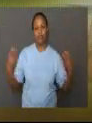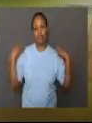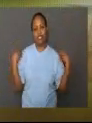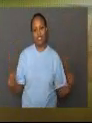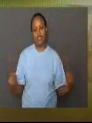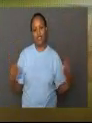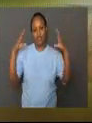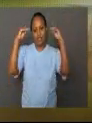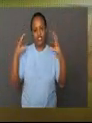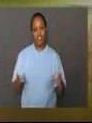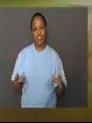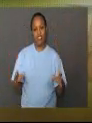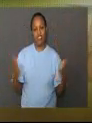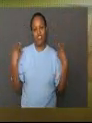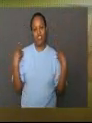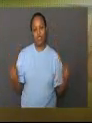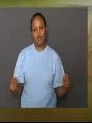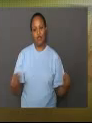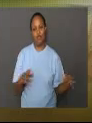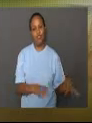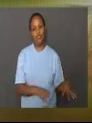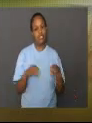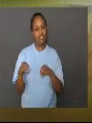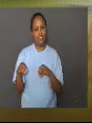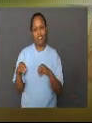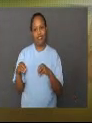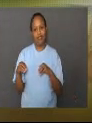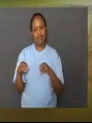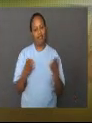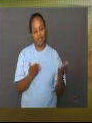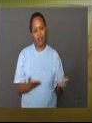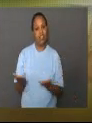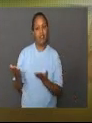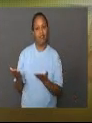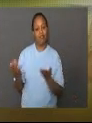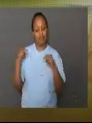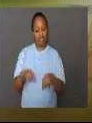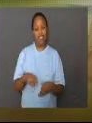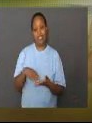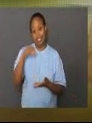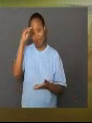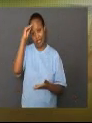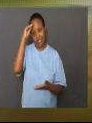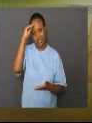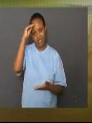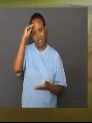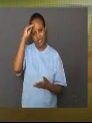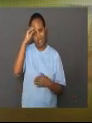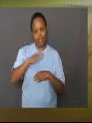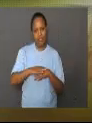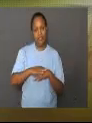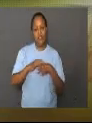Hello, teacher. Hello, students. Welcome to today's lesson